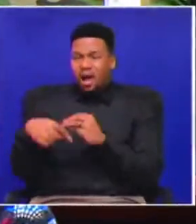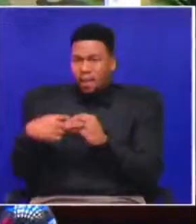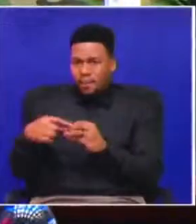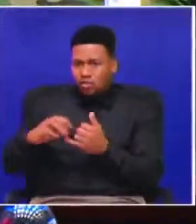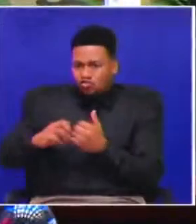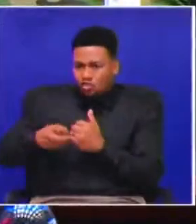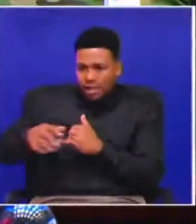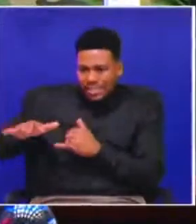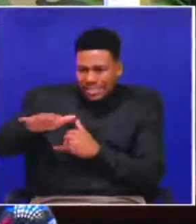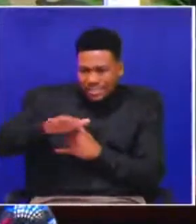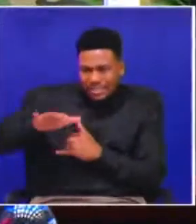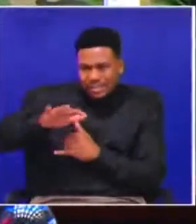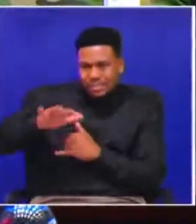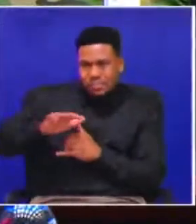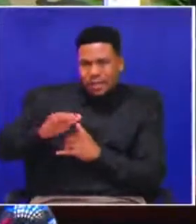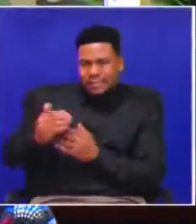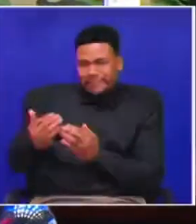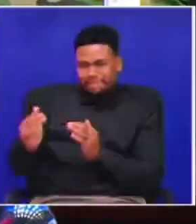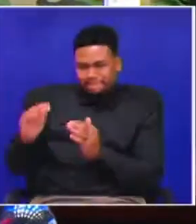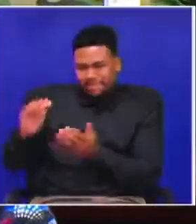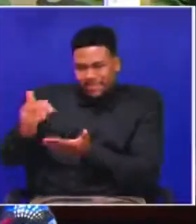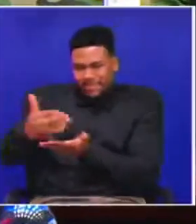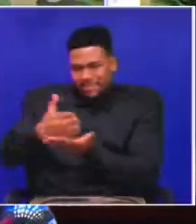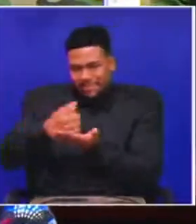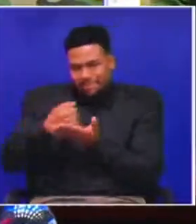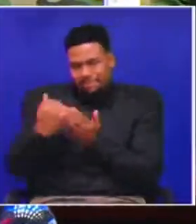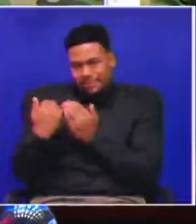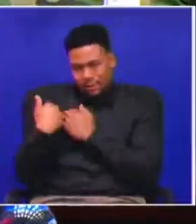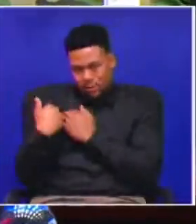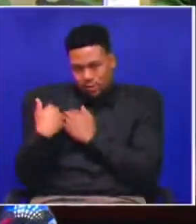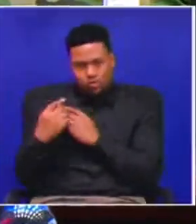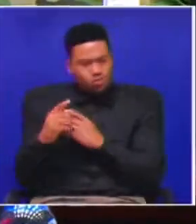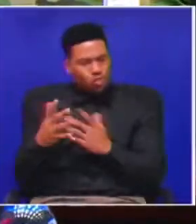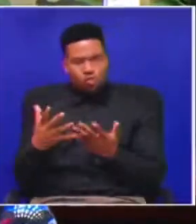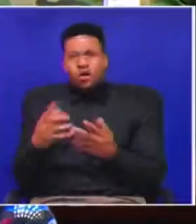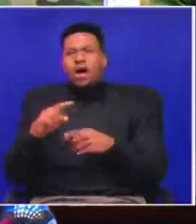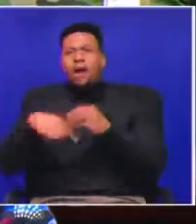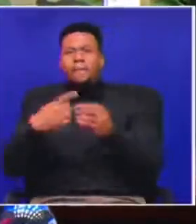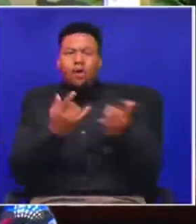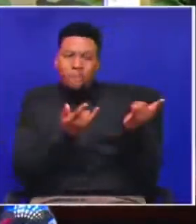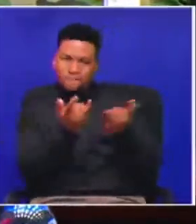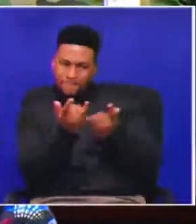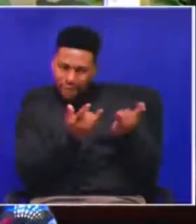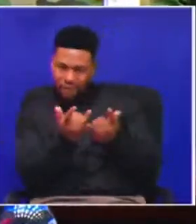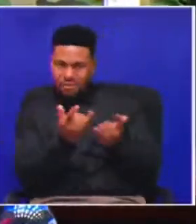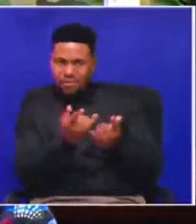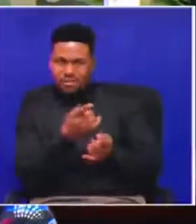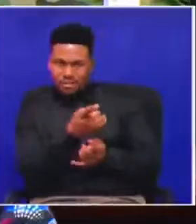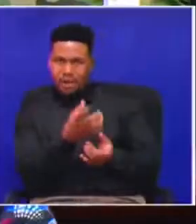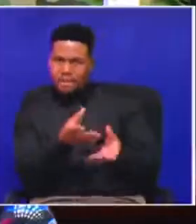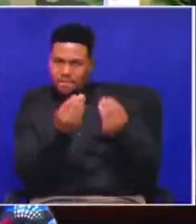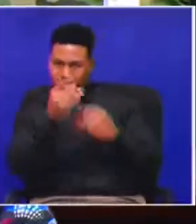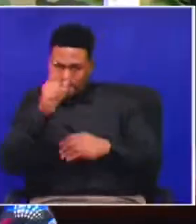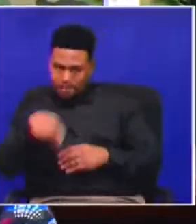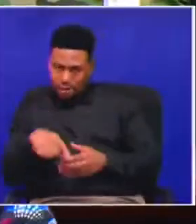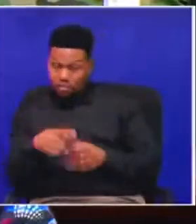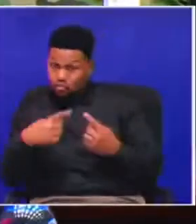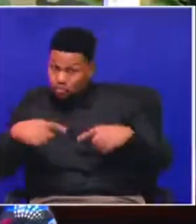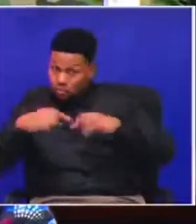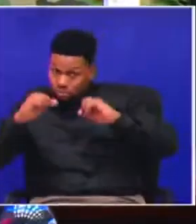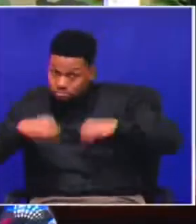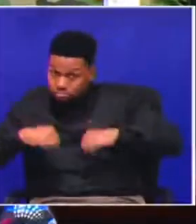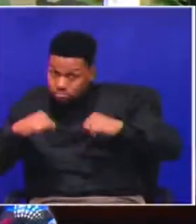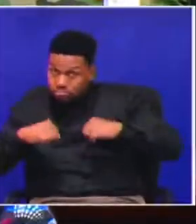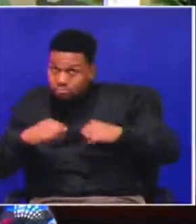securing market access and development, and I think we agree on that. But other than the